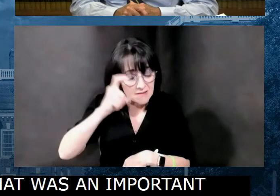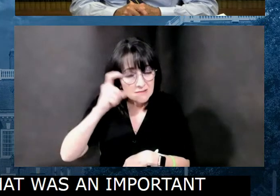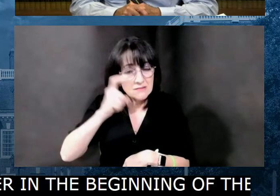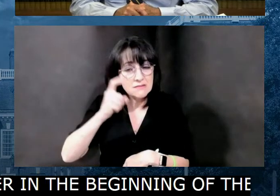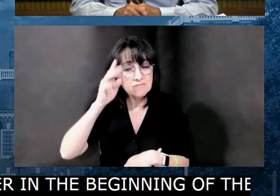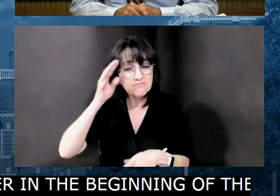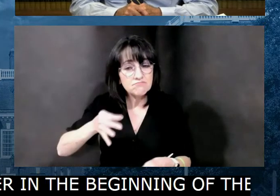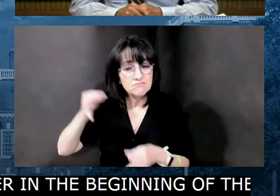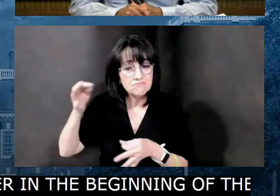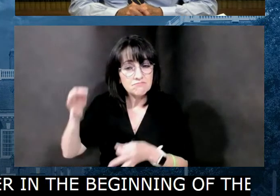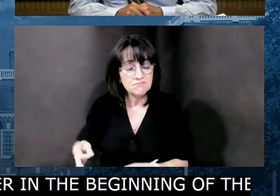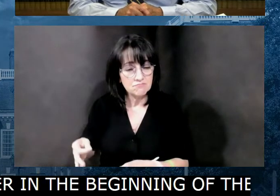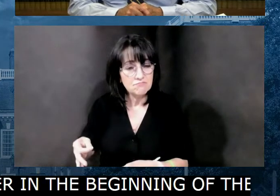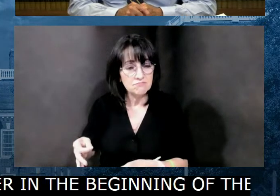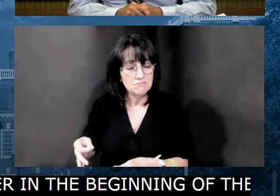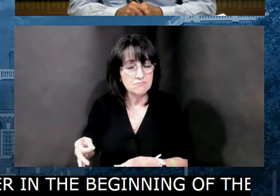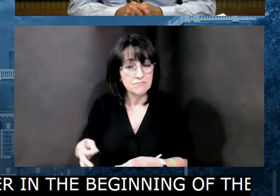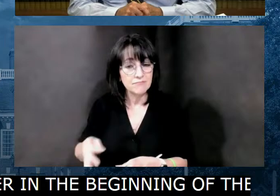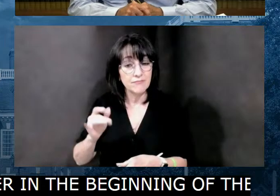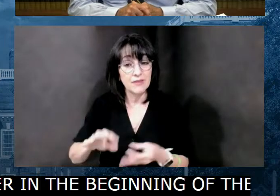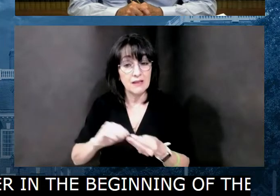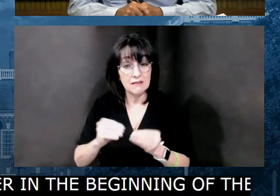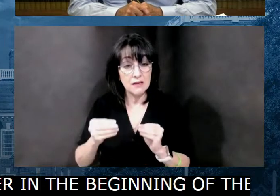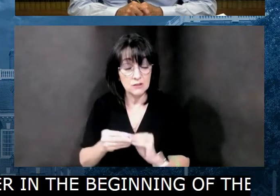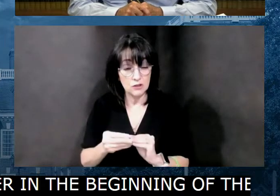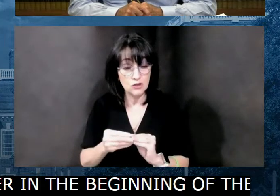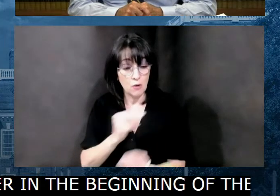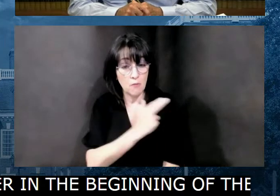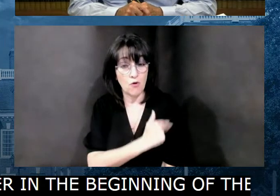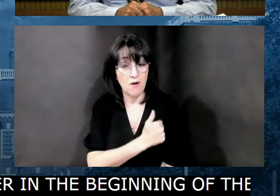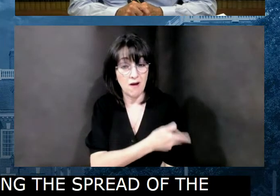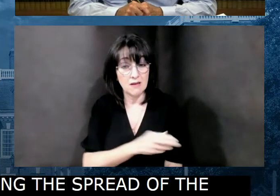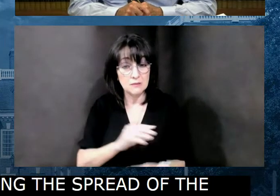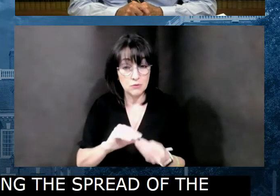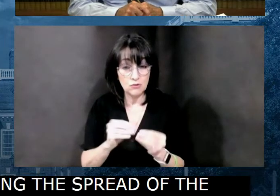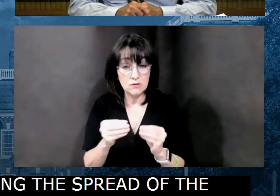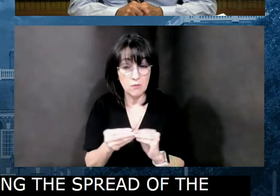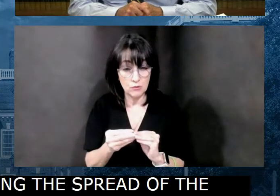decline in the number of hospitalizations as the virus,